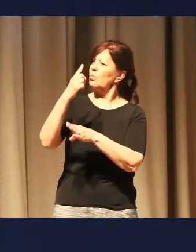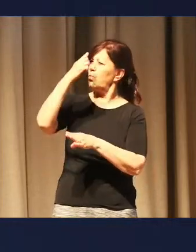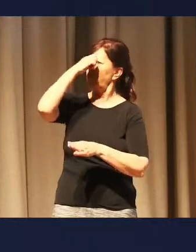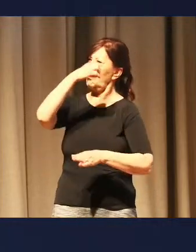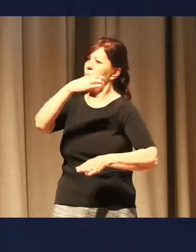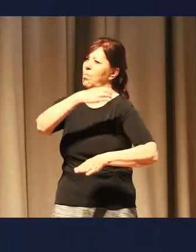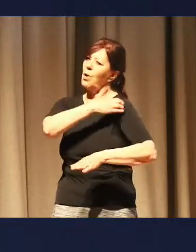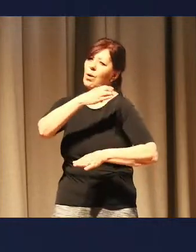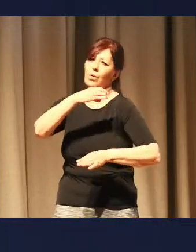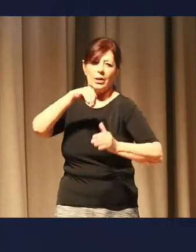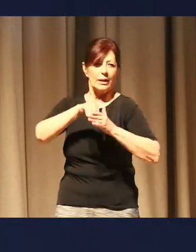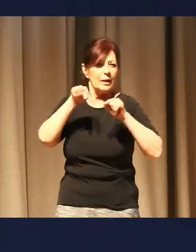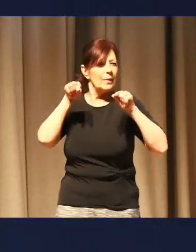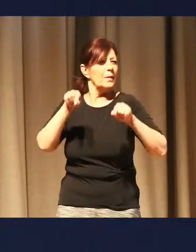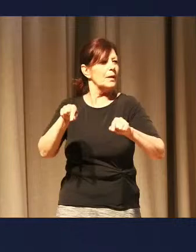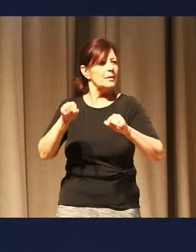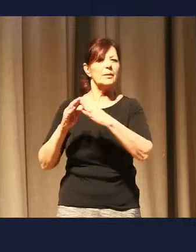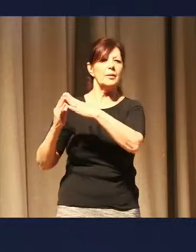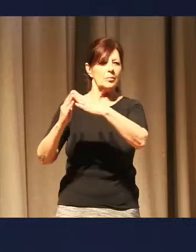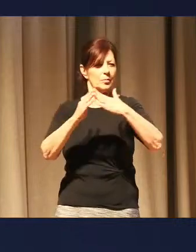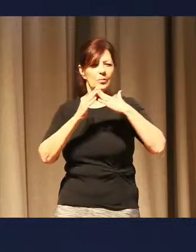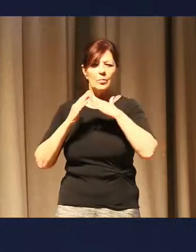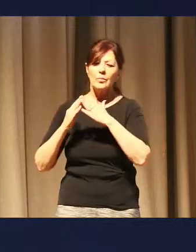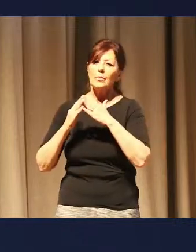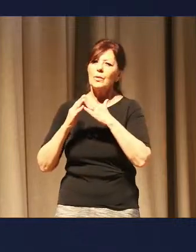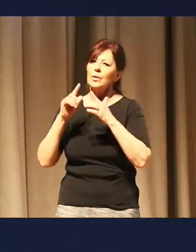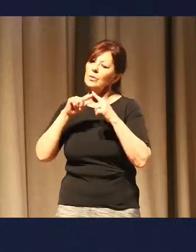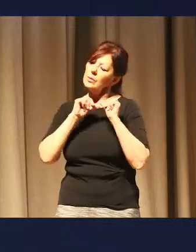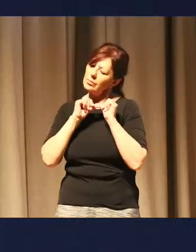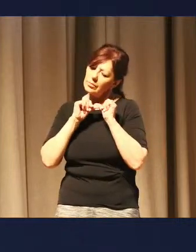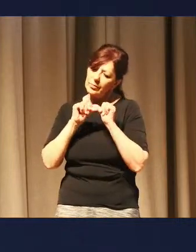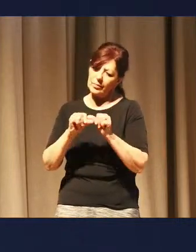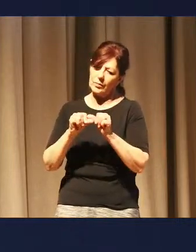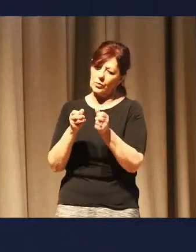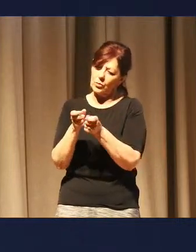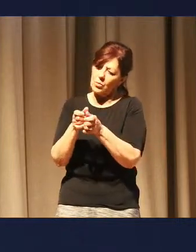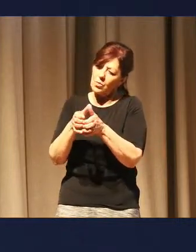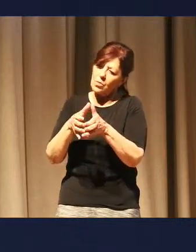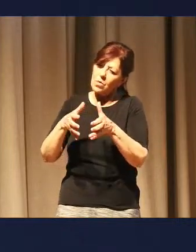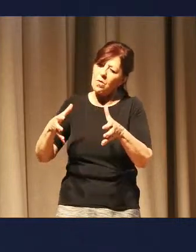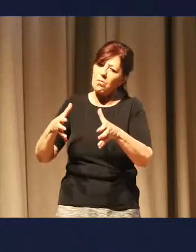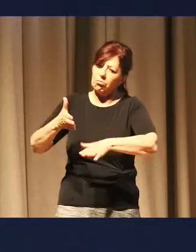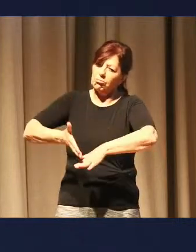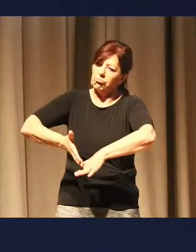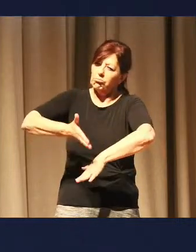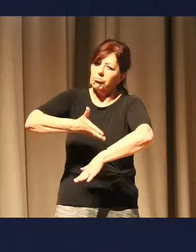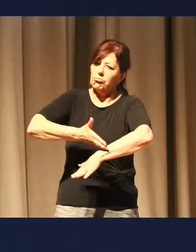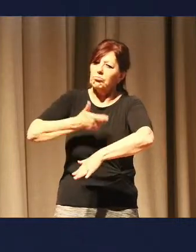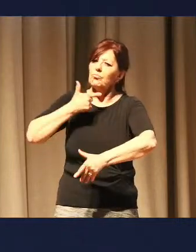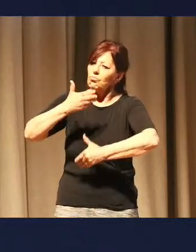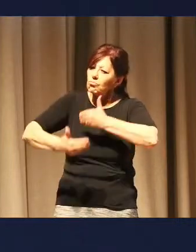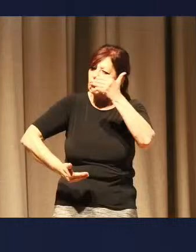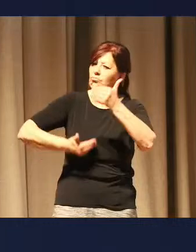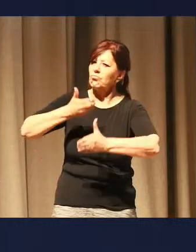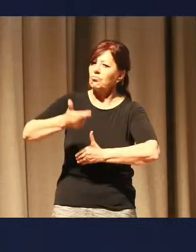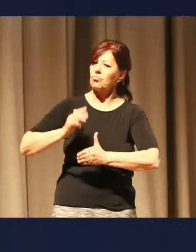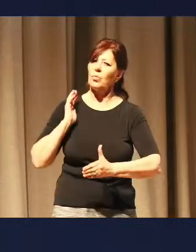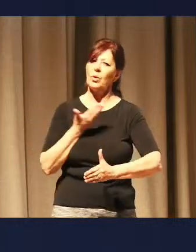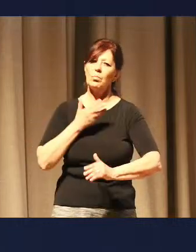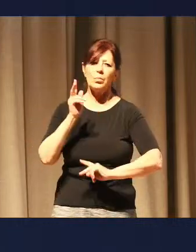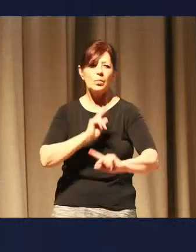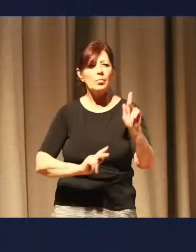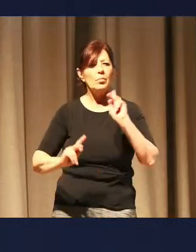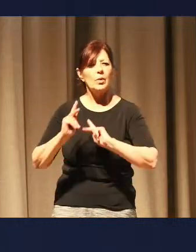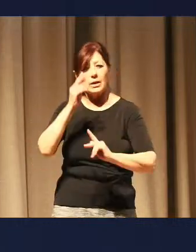power that is in this community to continue to grow and progress the progress of our people